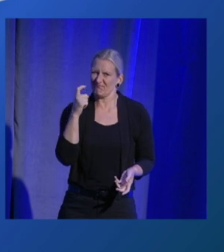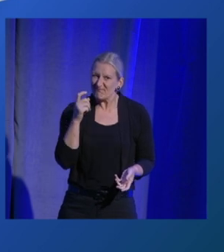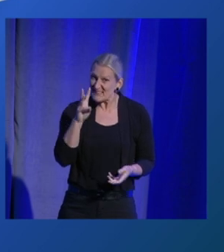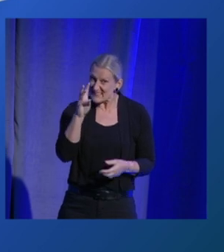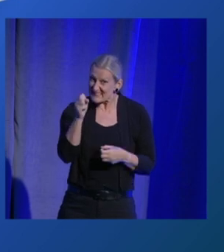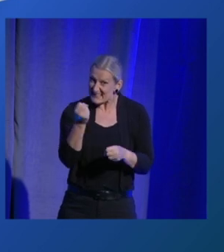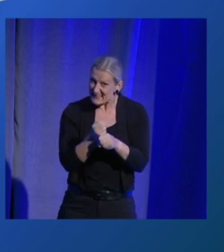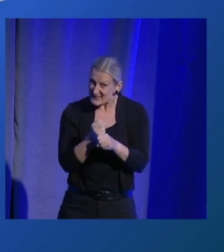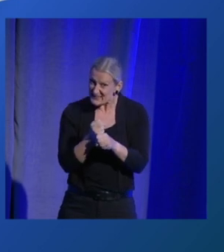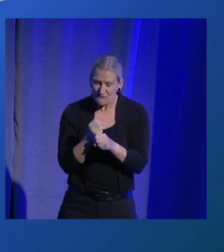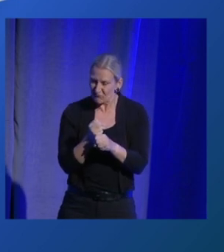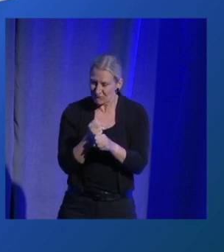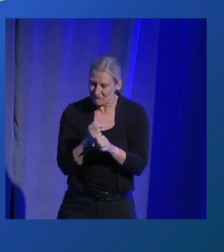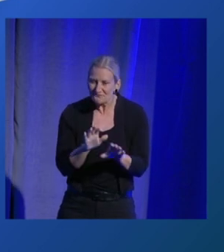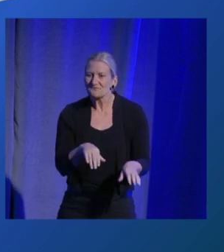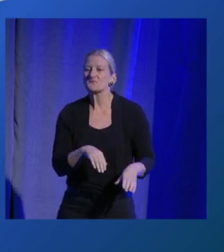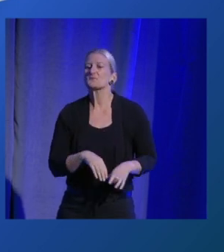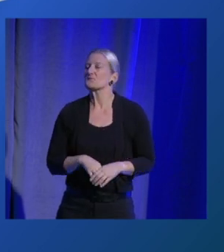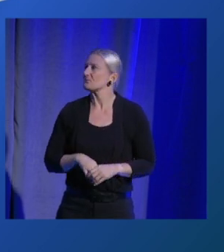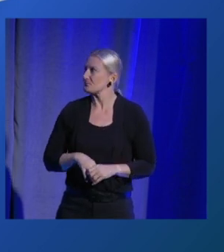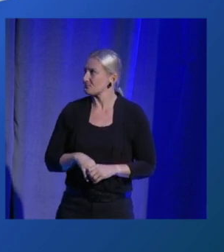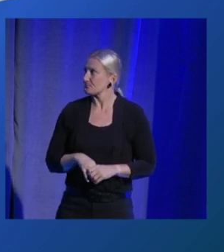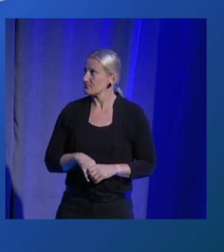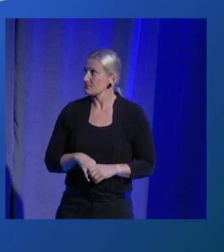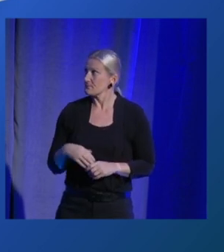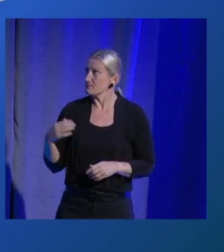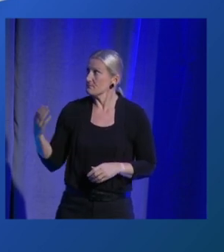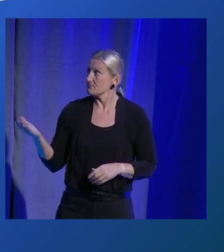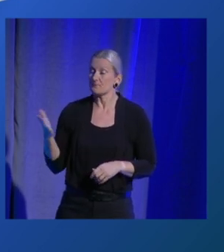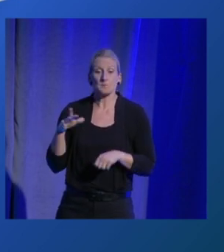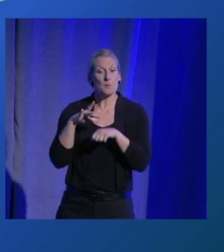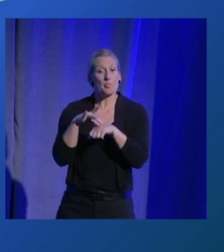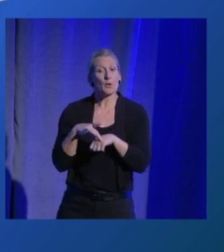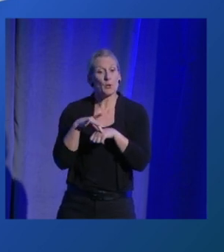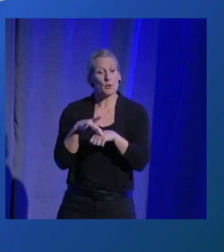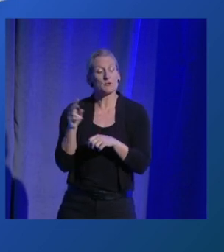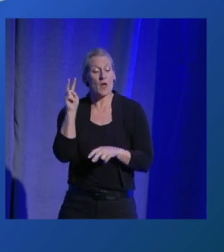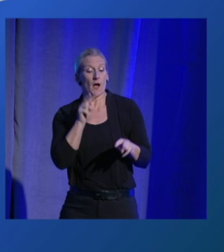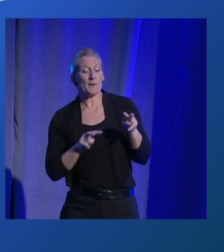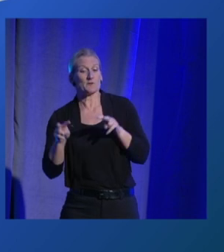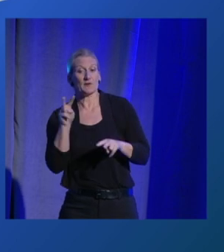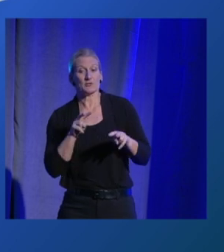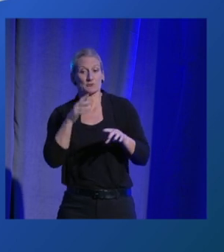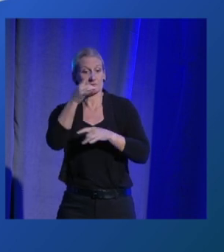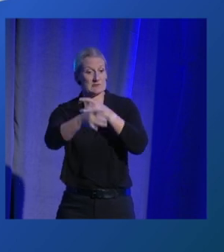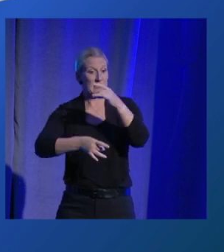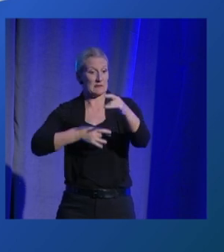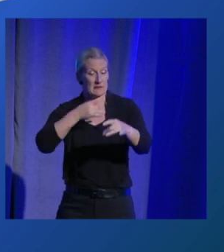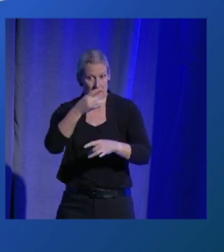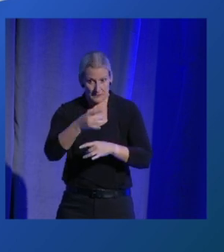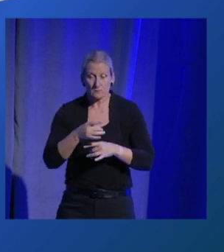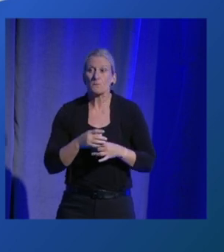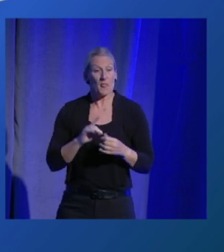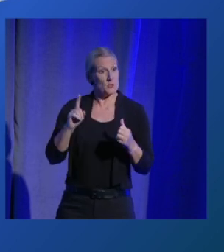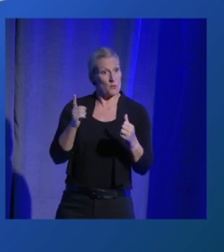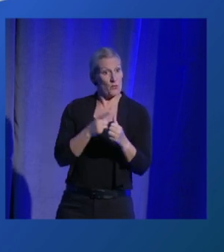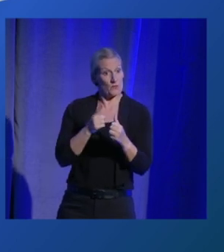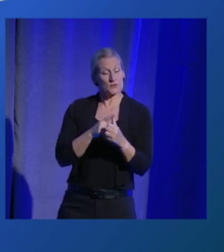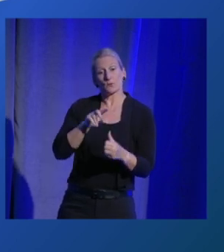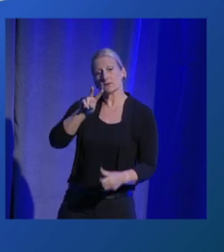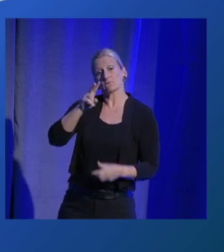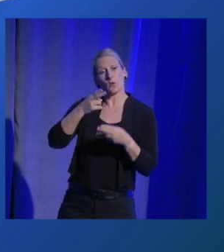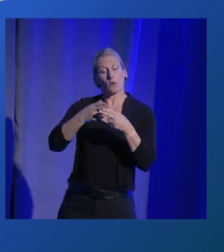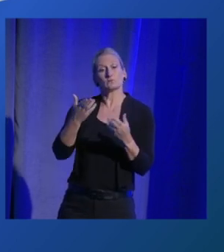in so Earth observation sat satellites similar case the first EO satellite uh was the Vanguard